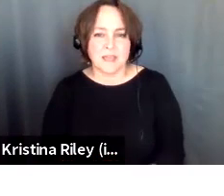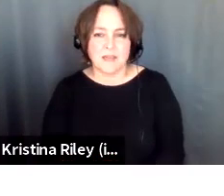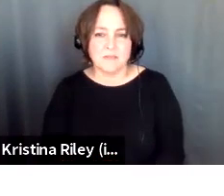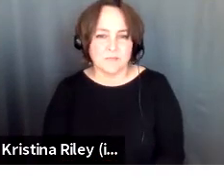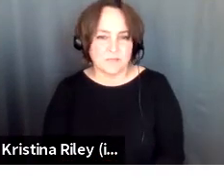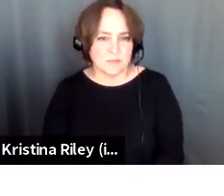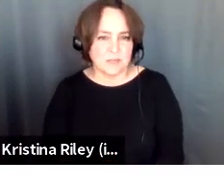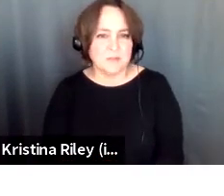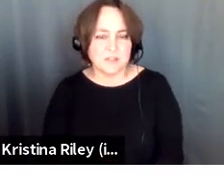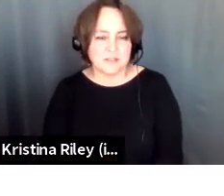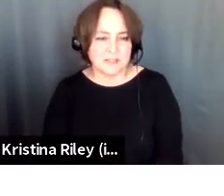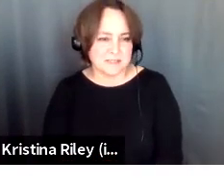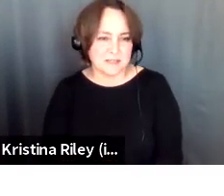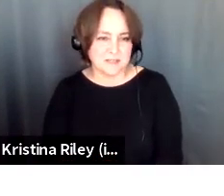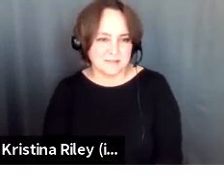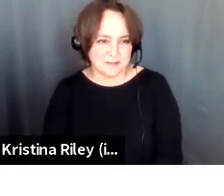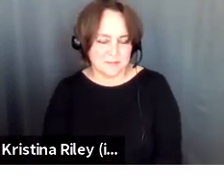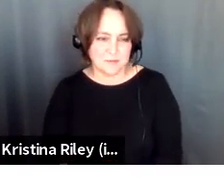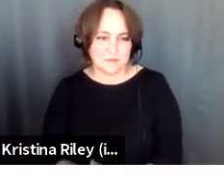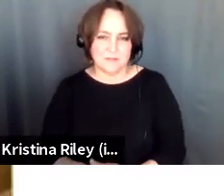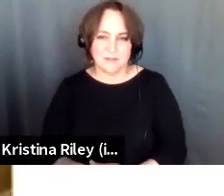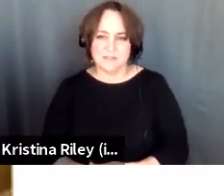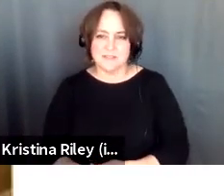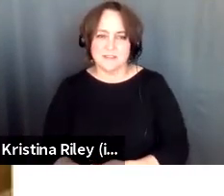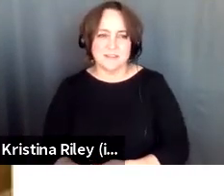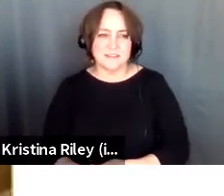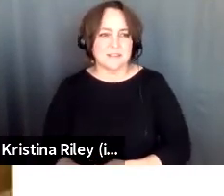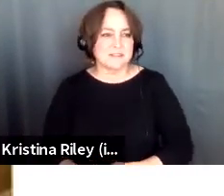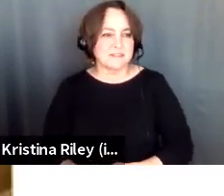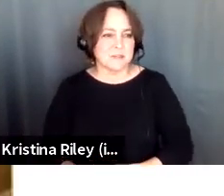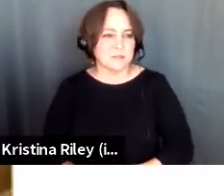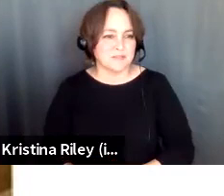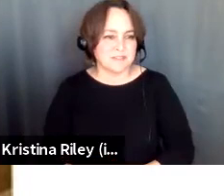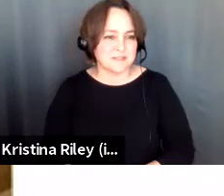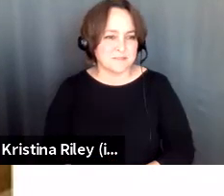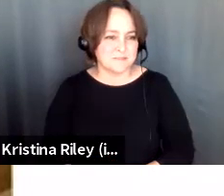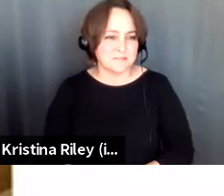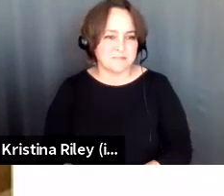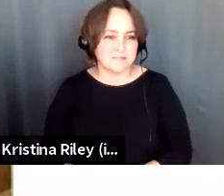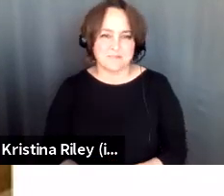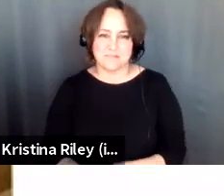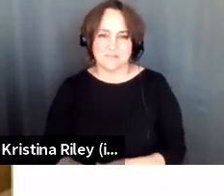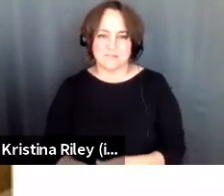And I have an image on the next slide, if you would advance, that is an example of this.